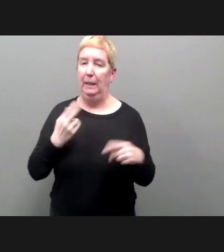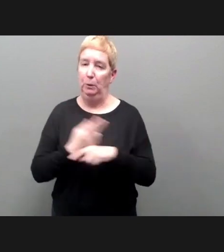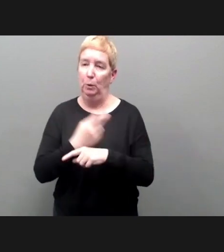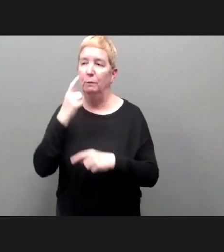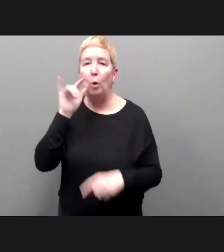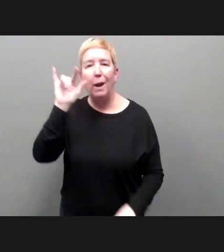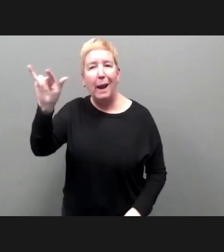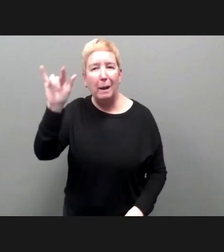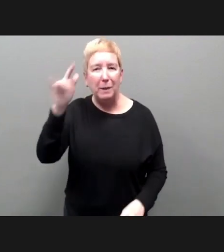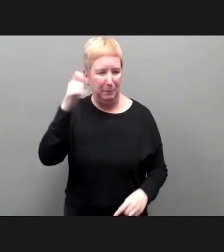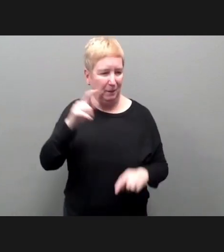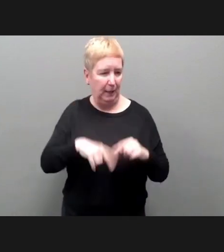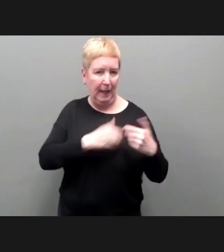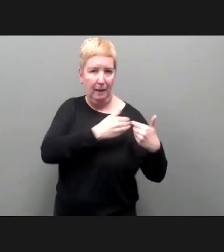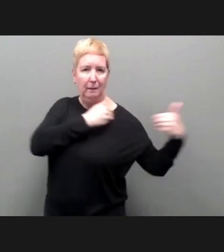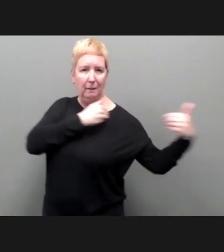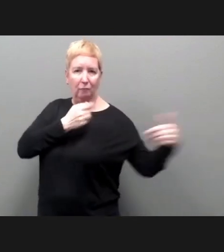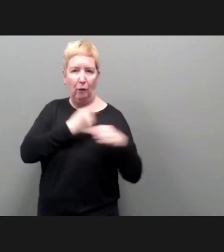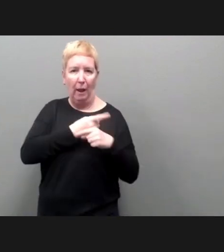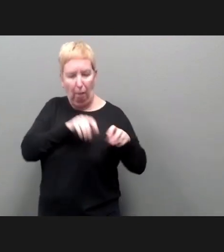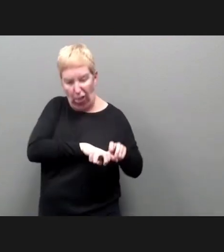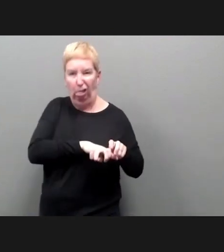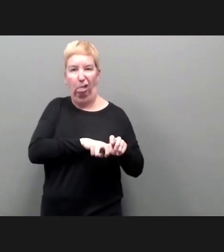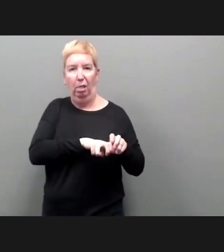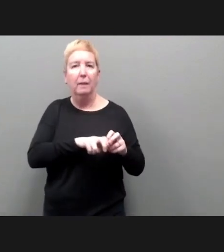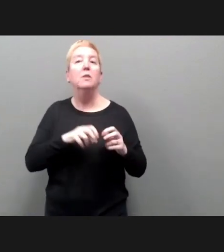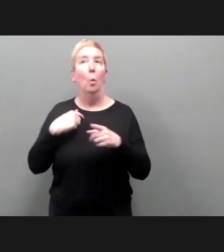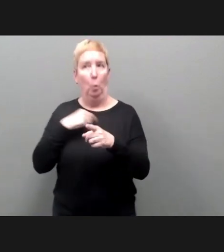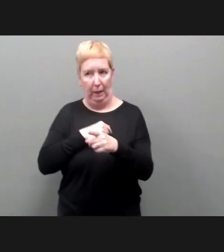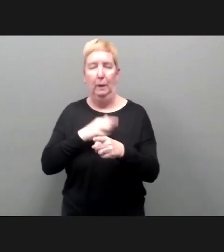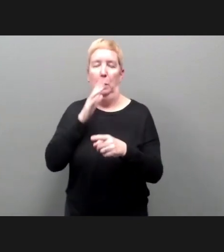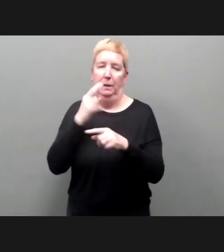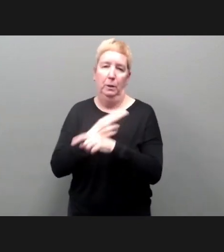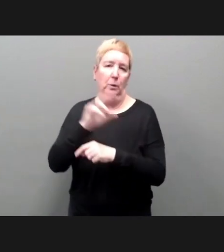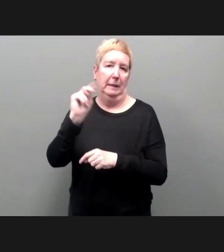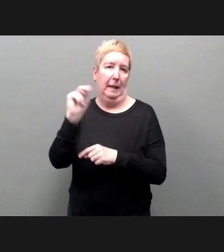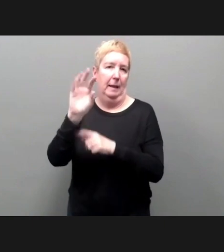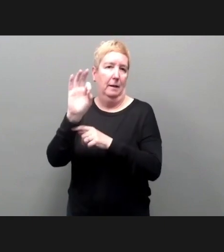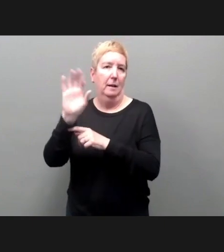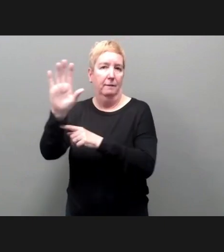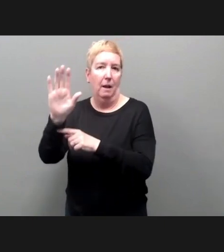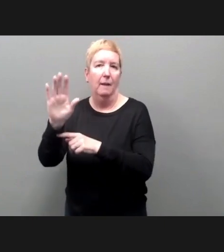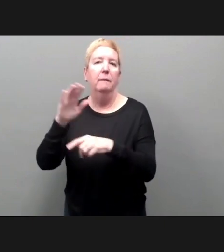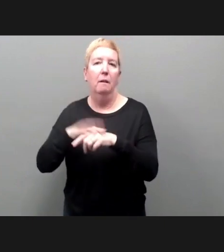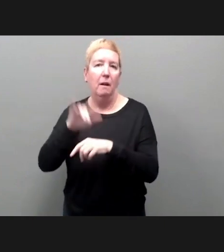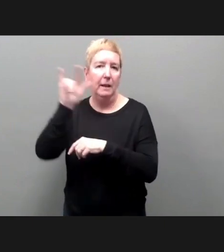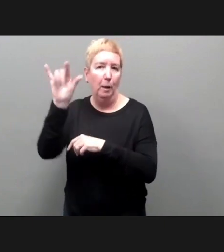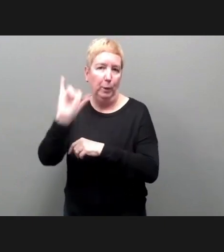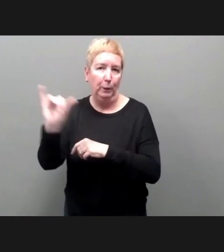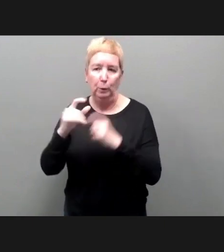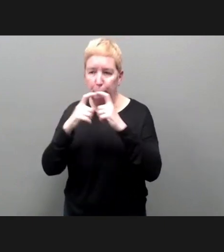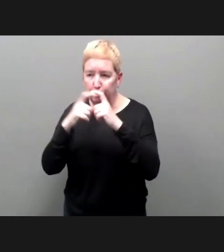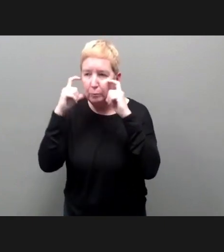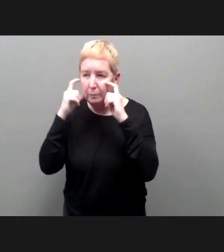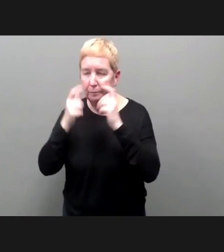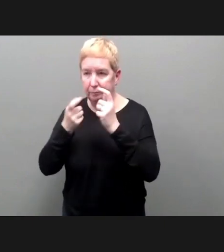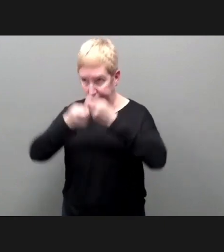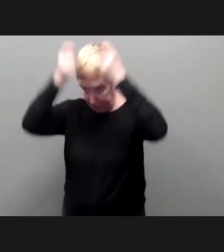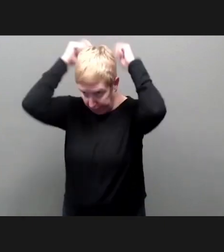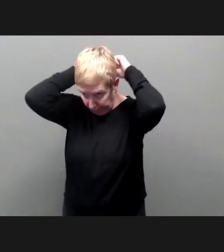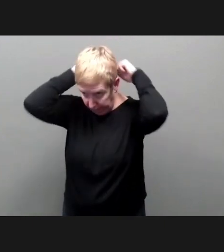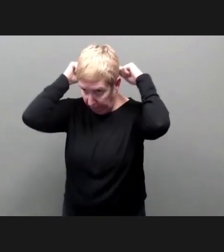make sure when you're wearing your N95 mask, you want to put those on properly as well, and make sure your mask